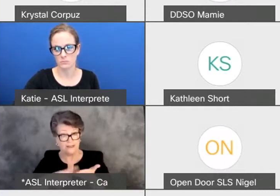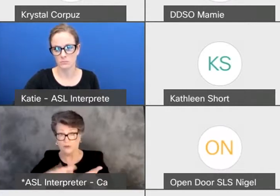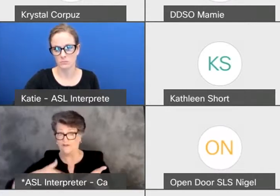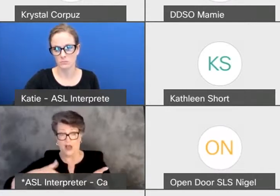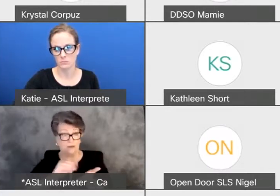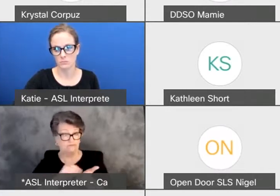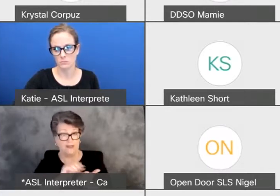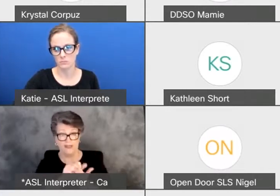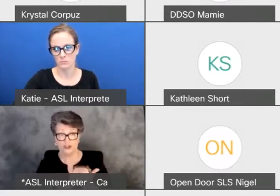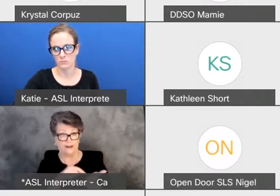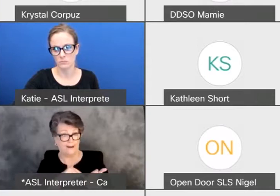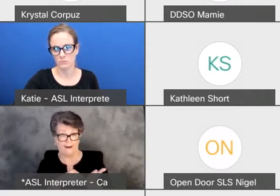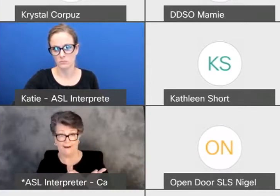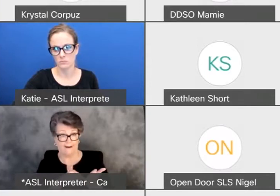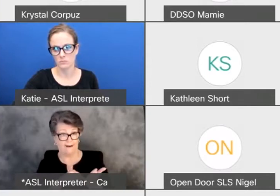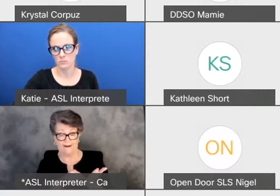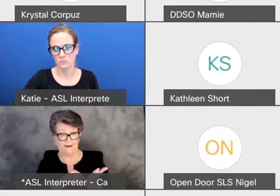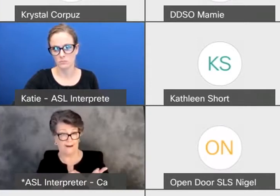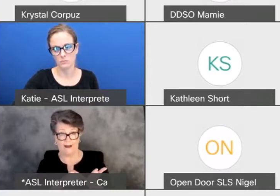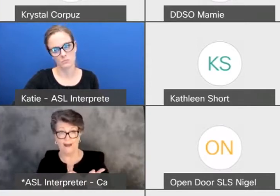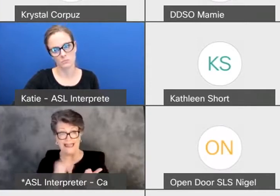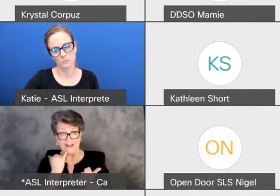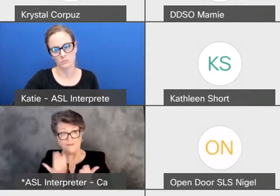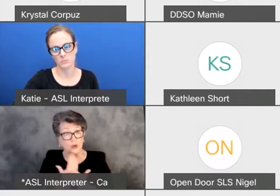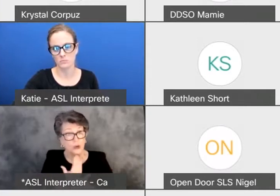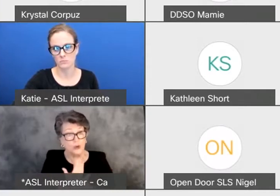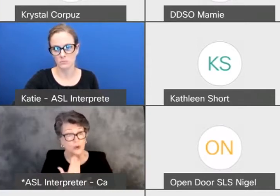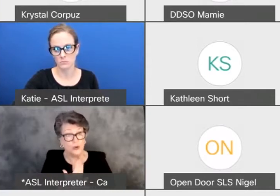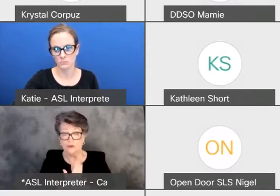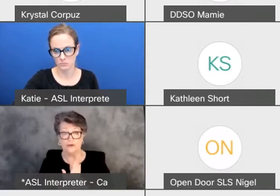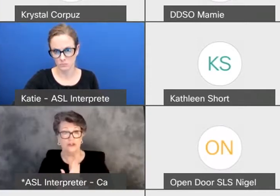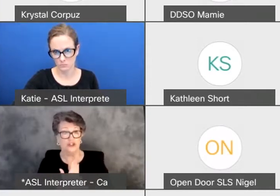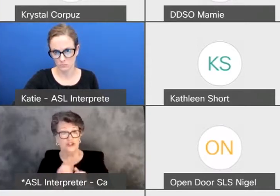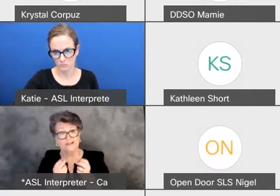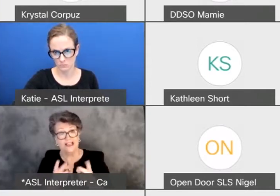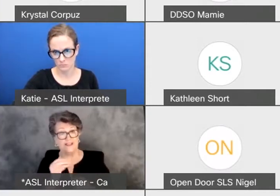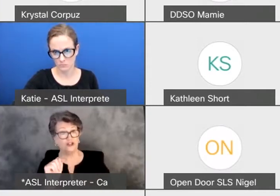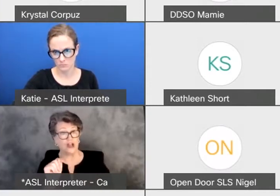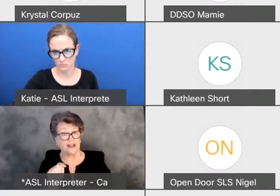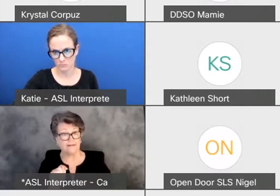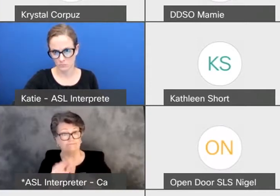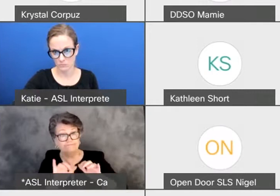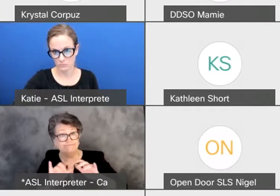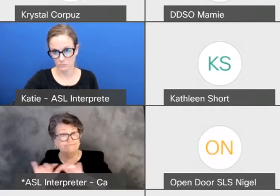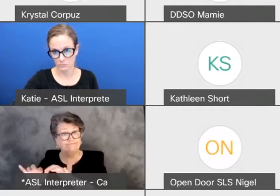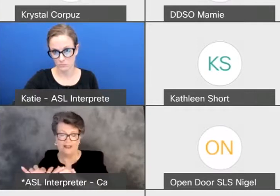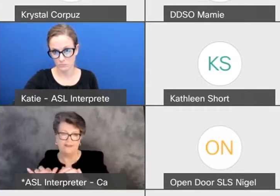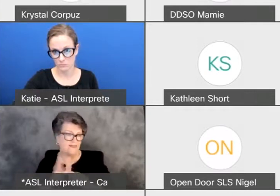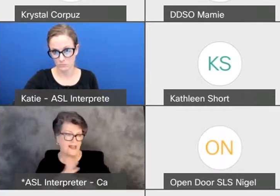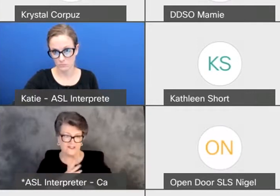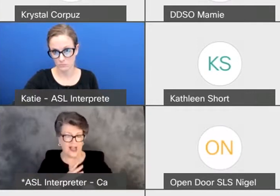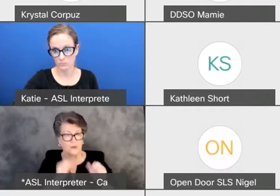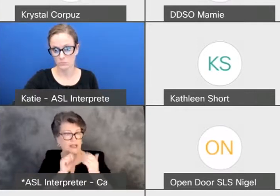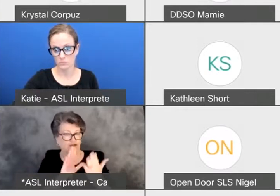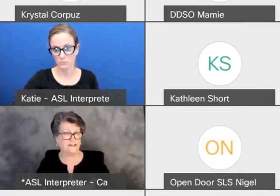on, or didn't bring it up in the agenda, or if you're new, you're welcome to just put things in the chat as well. And that would be certainly just fine. And we can get to